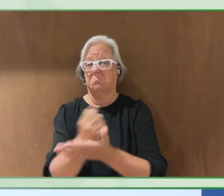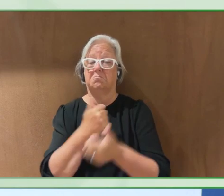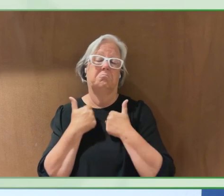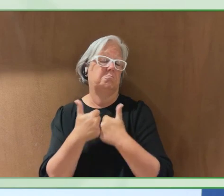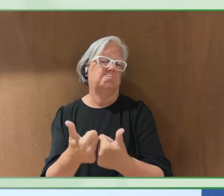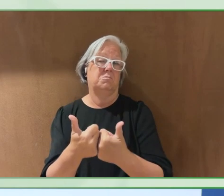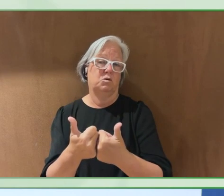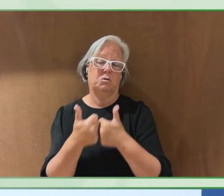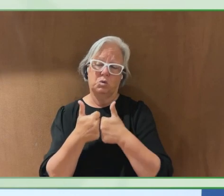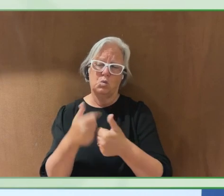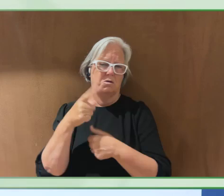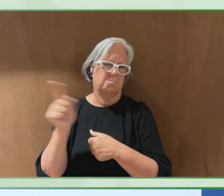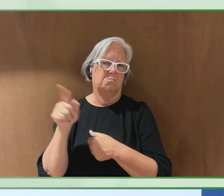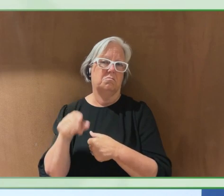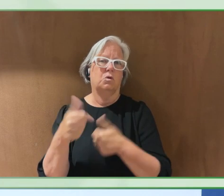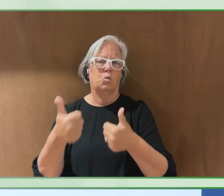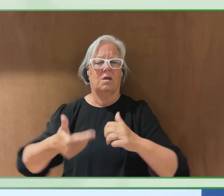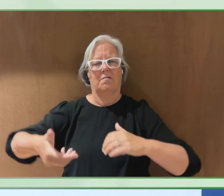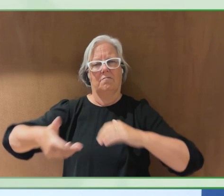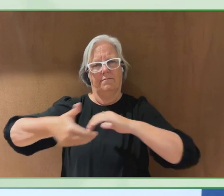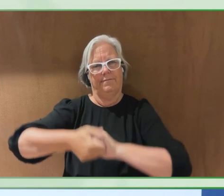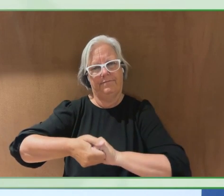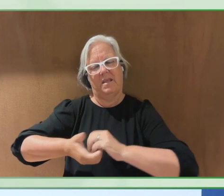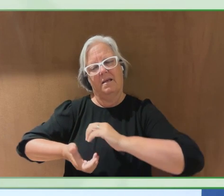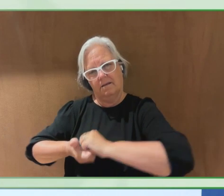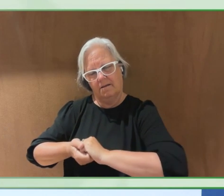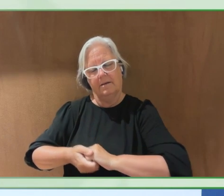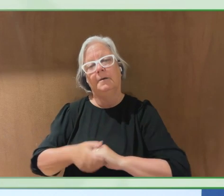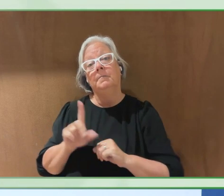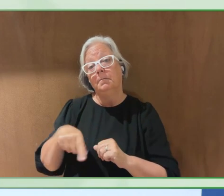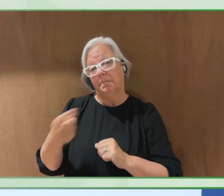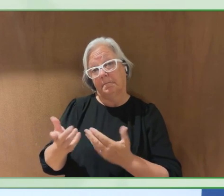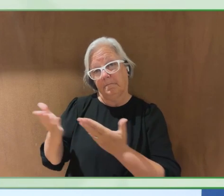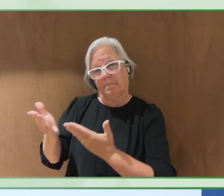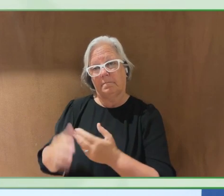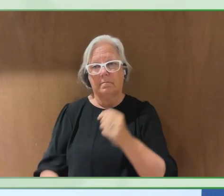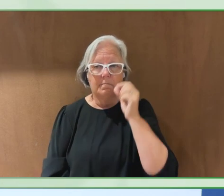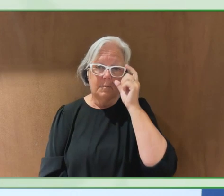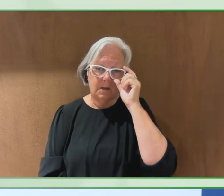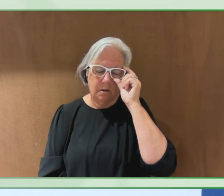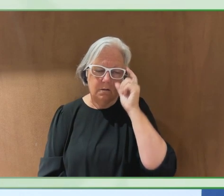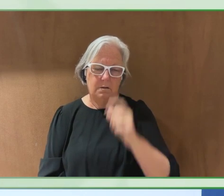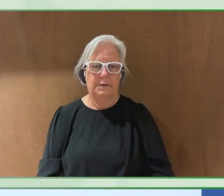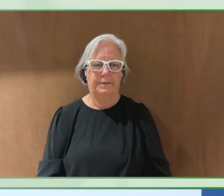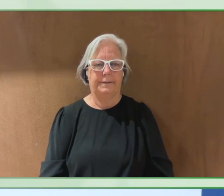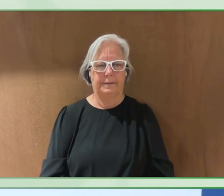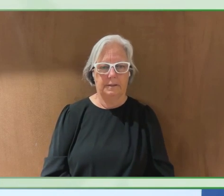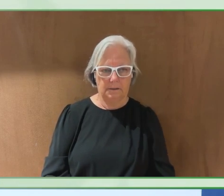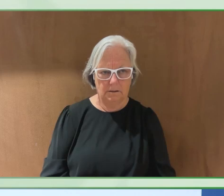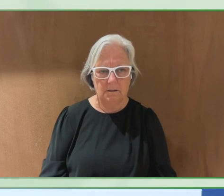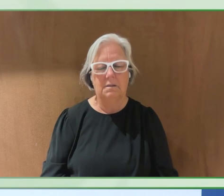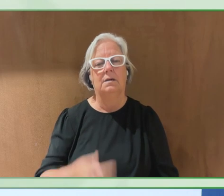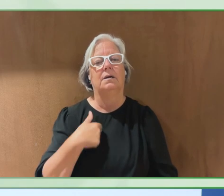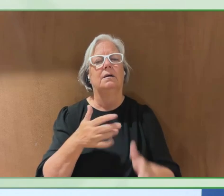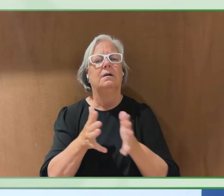collaboration forms. Then the next slide. And now I'd like to describe one